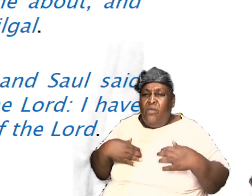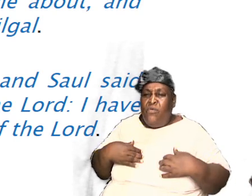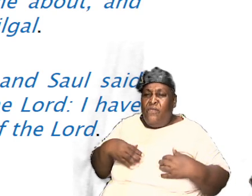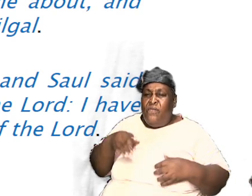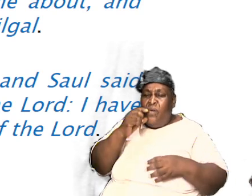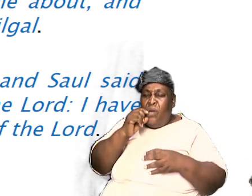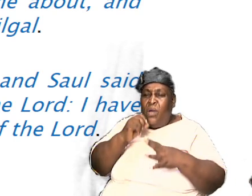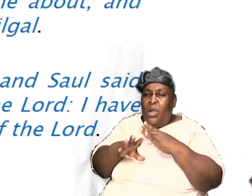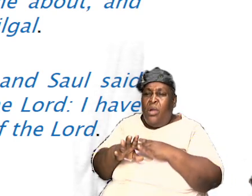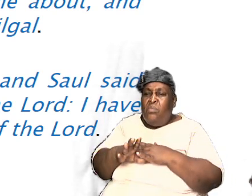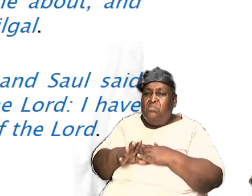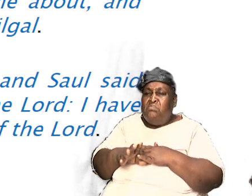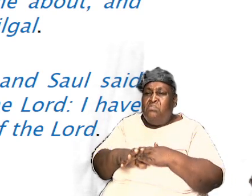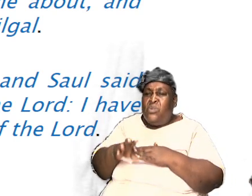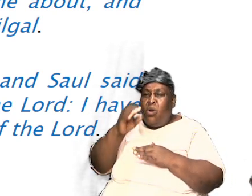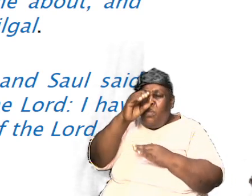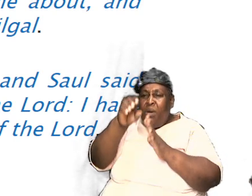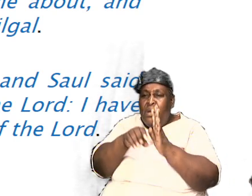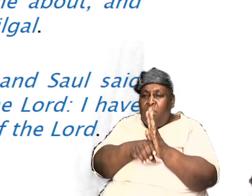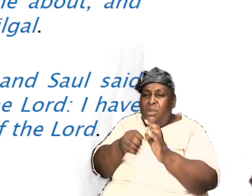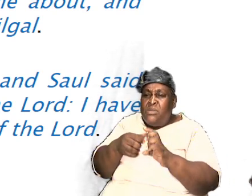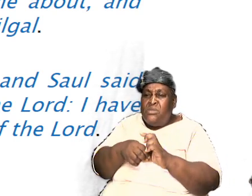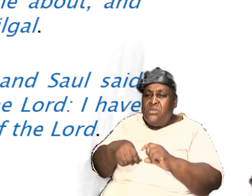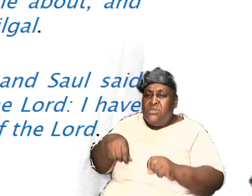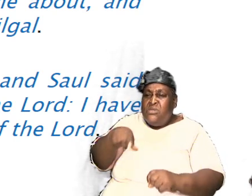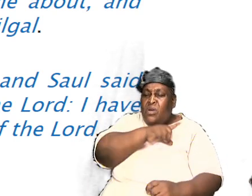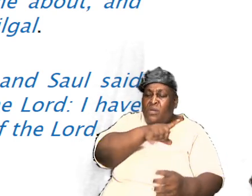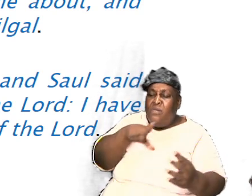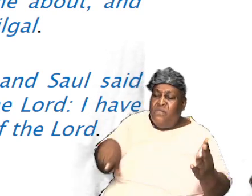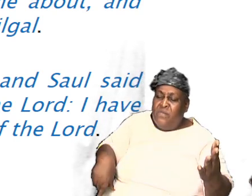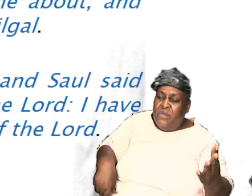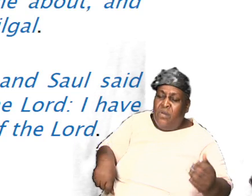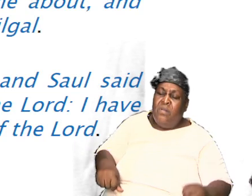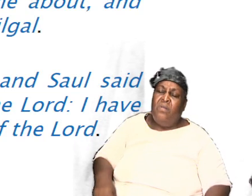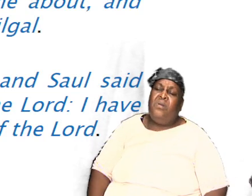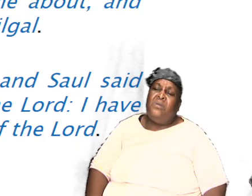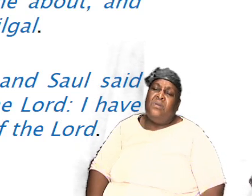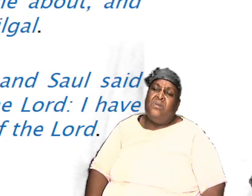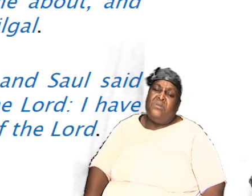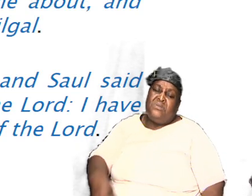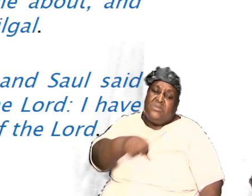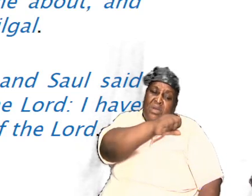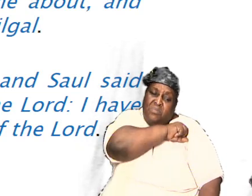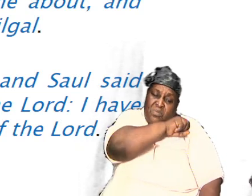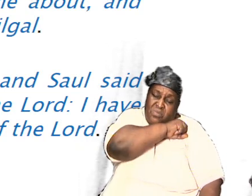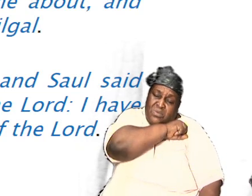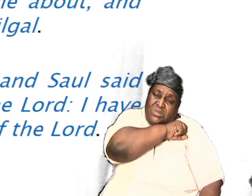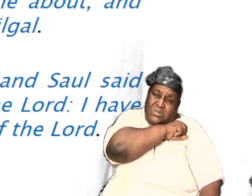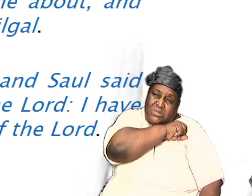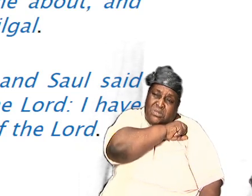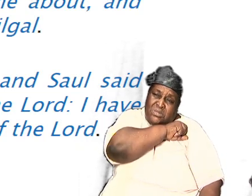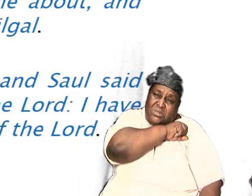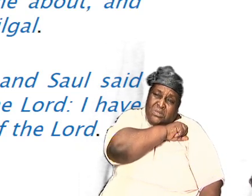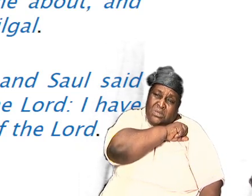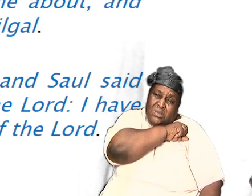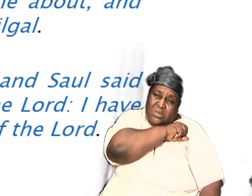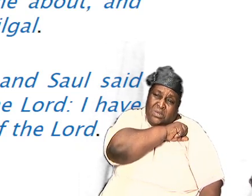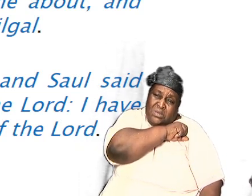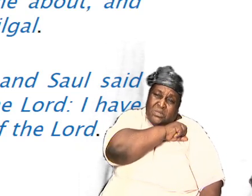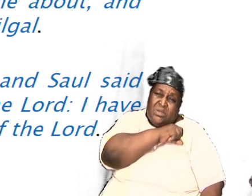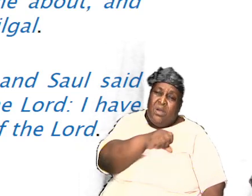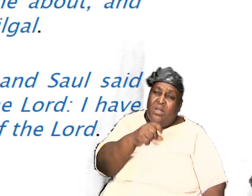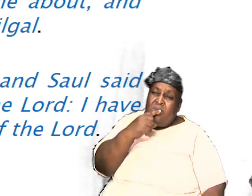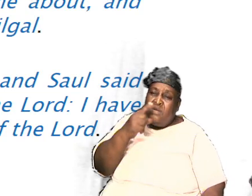has performed the commandments of the Lord. So, you see how he used